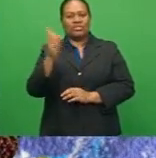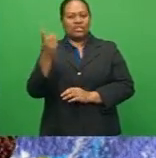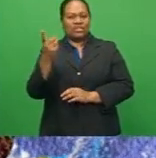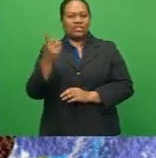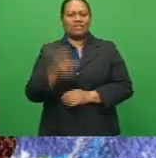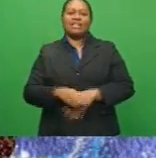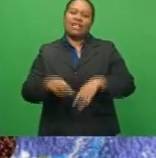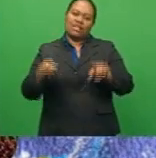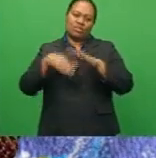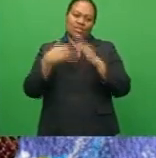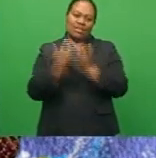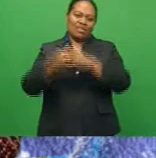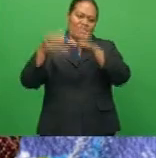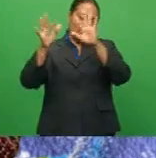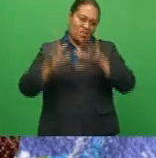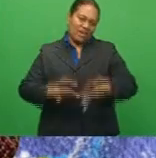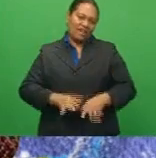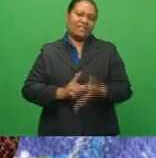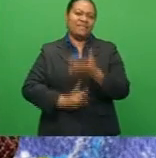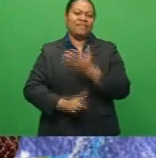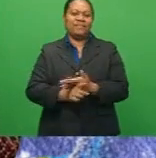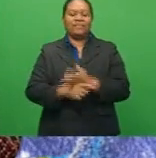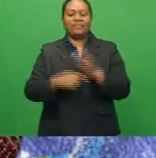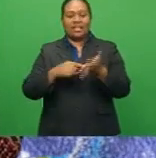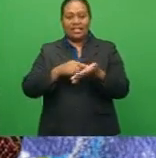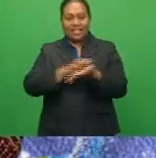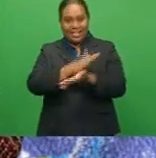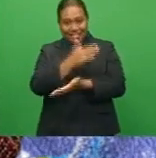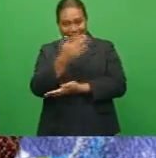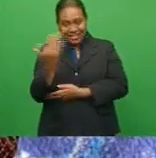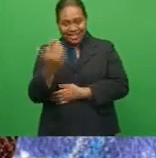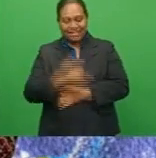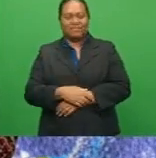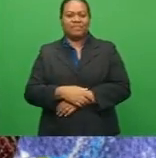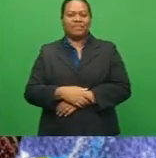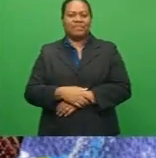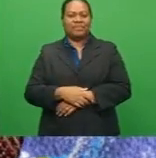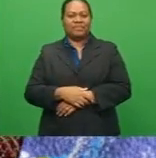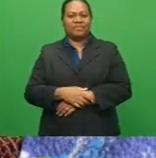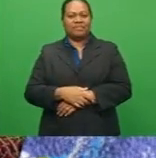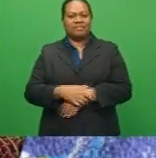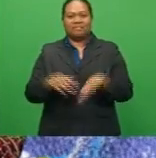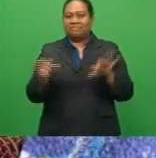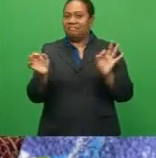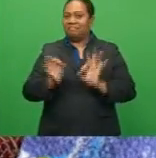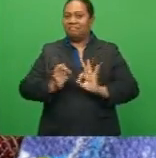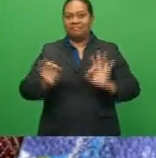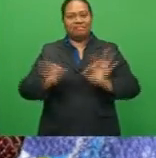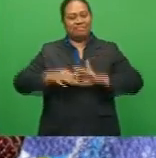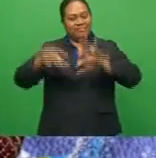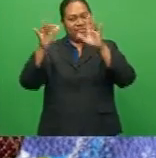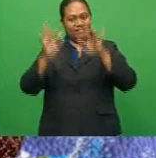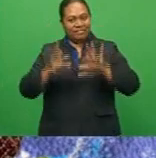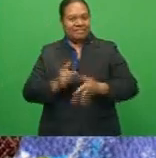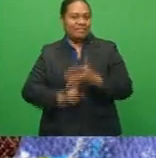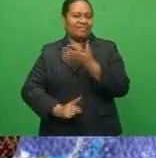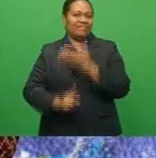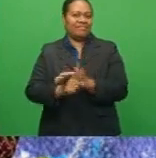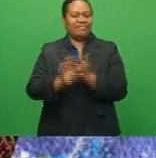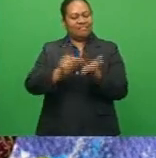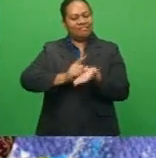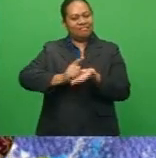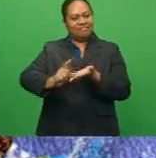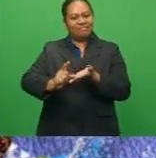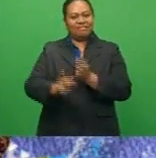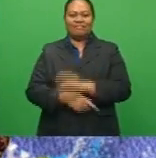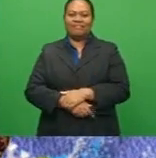with rain. And looking further on to Thursday, nope, not a chance of those showers clearing anytime